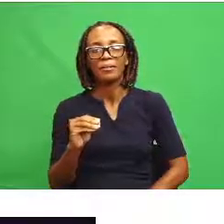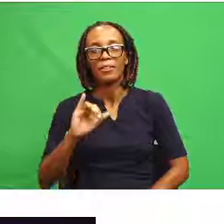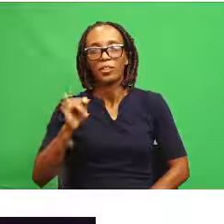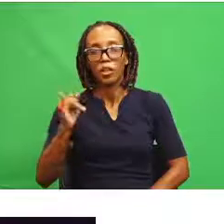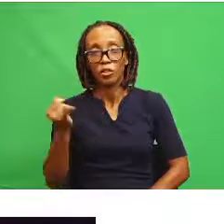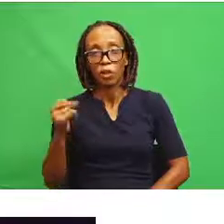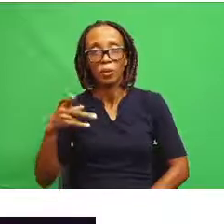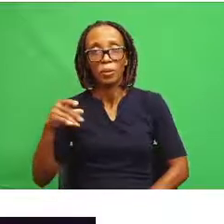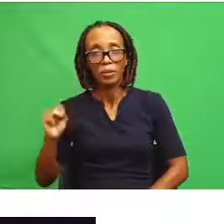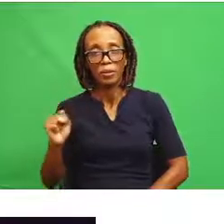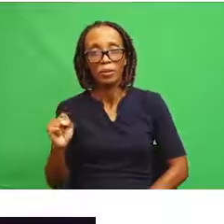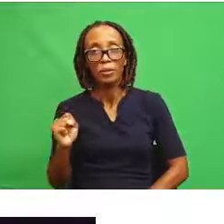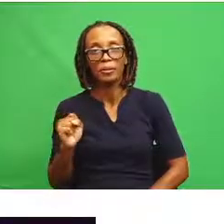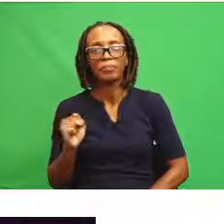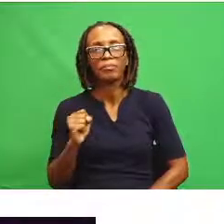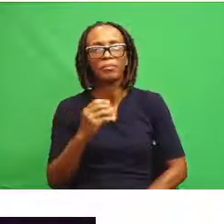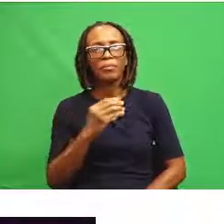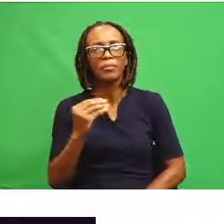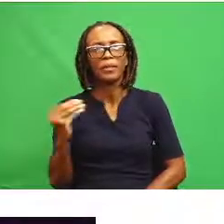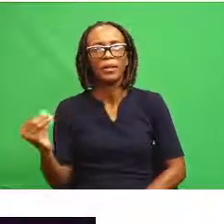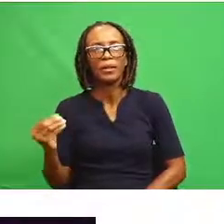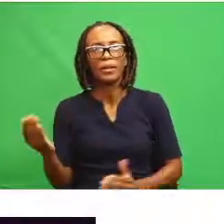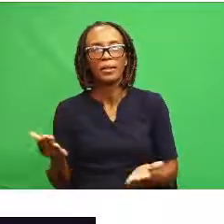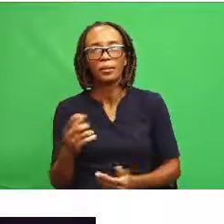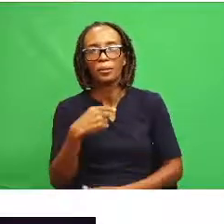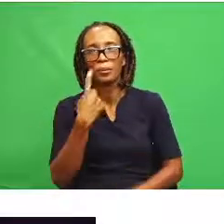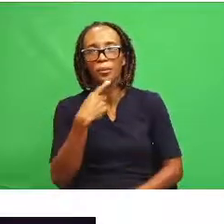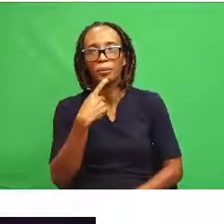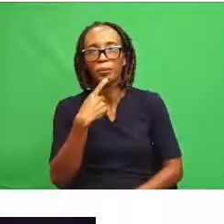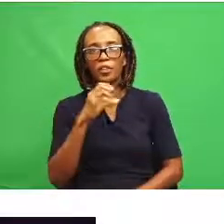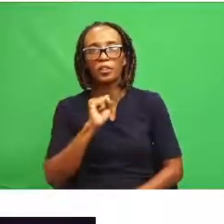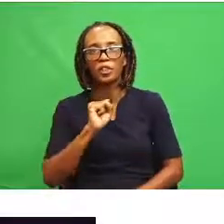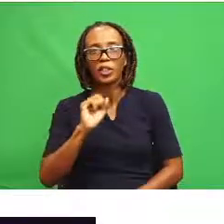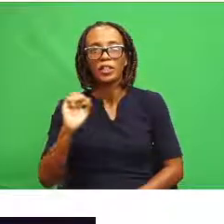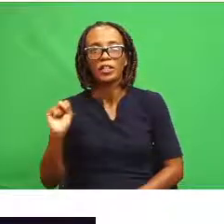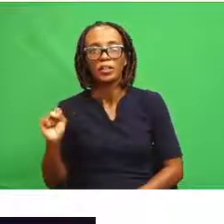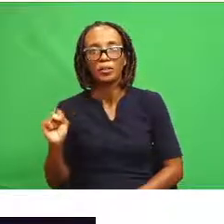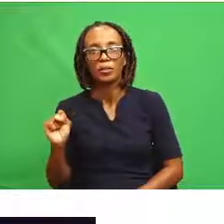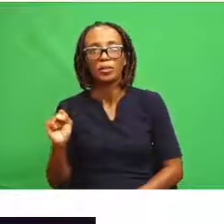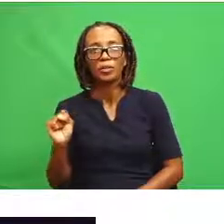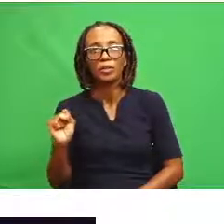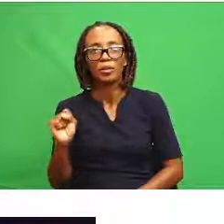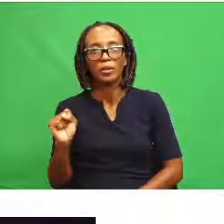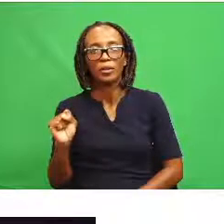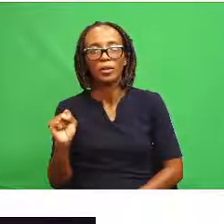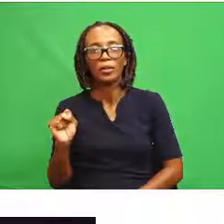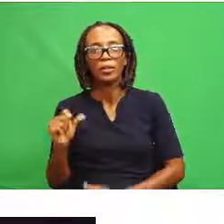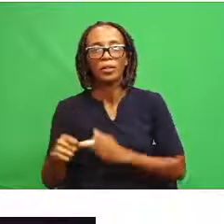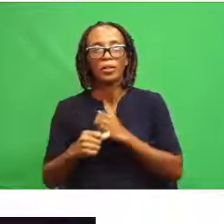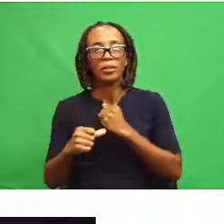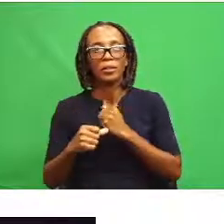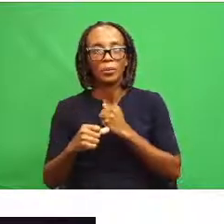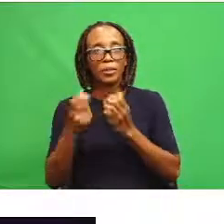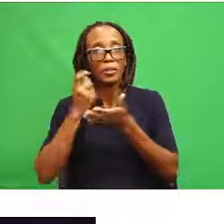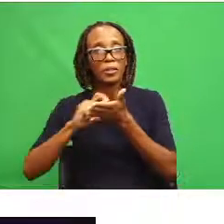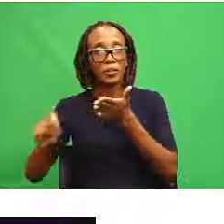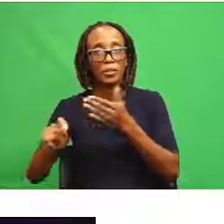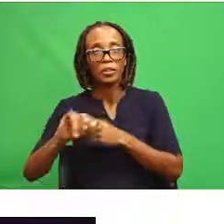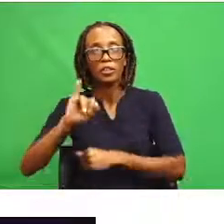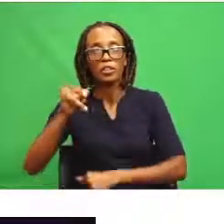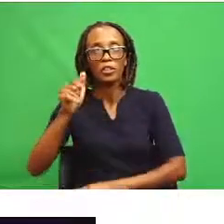joining us virtually, and here with us, Ms. Sheila Cicheran, Deputy Permanent Secretaries, Ms.